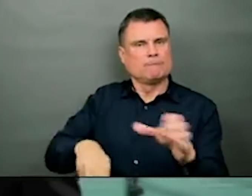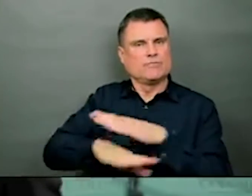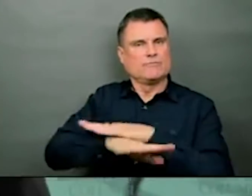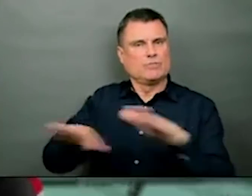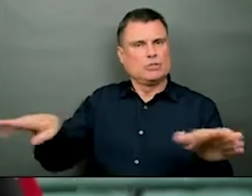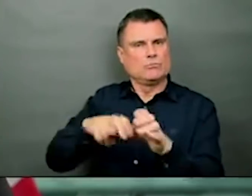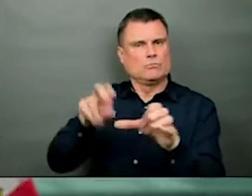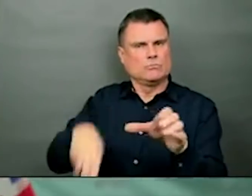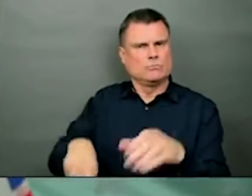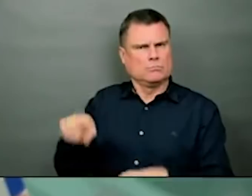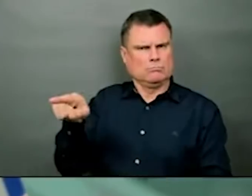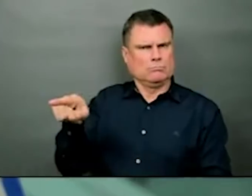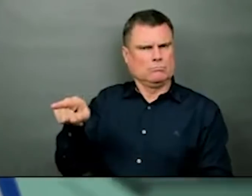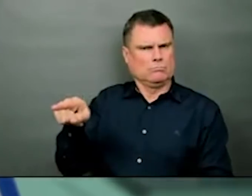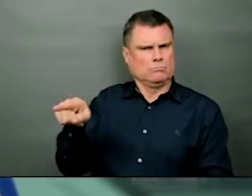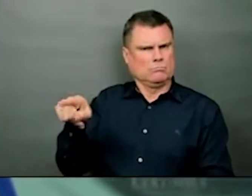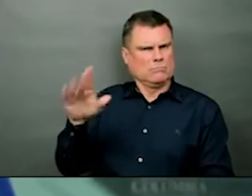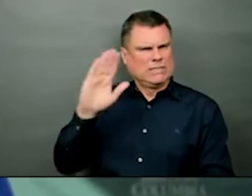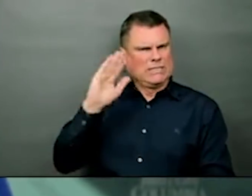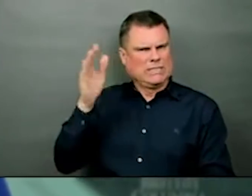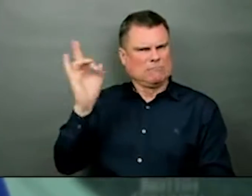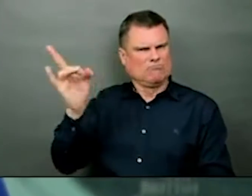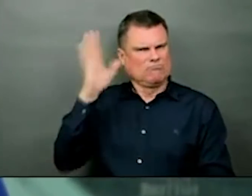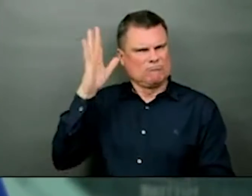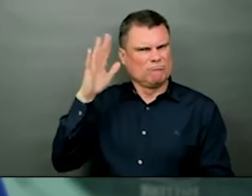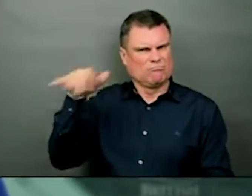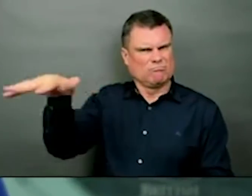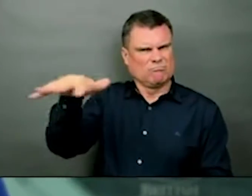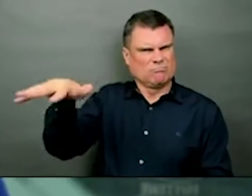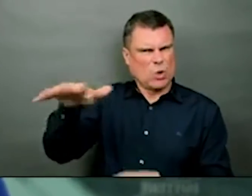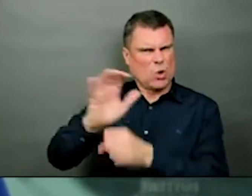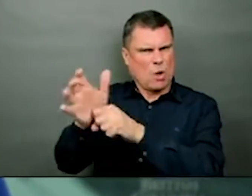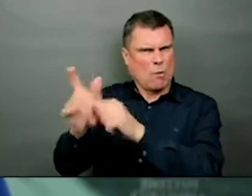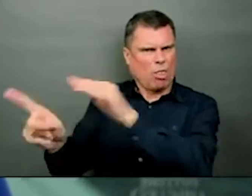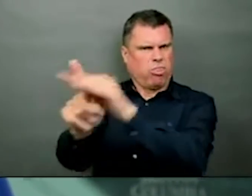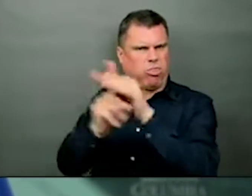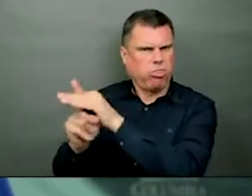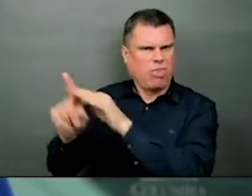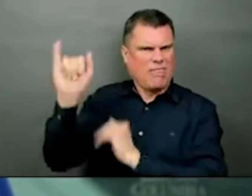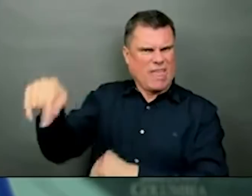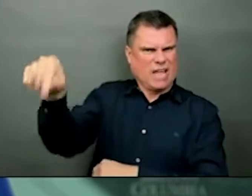to fix what has happened to be the largest outbreak in long-term care in the province?